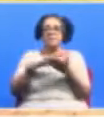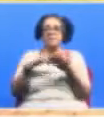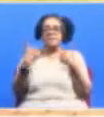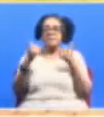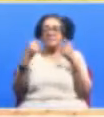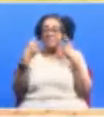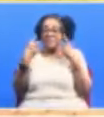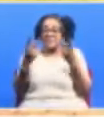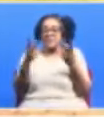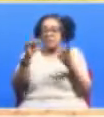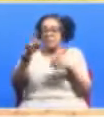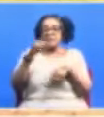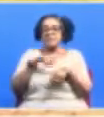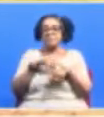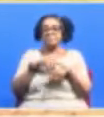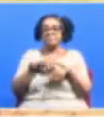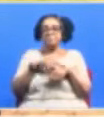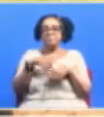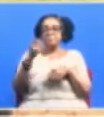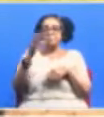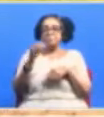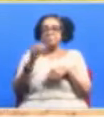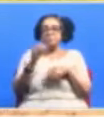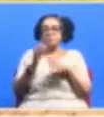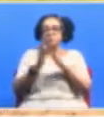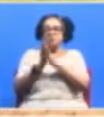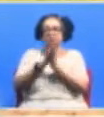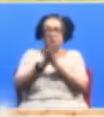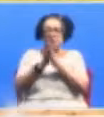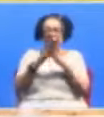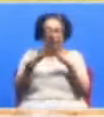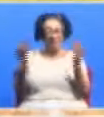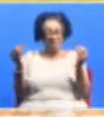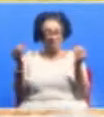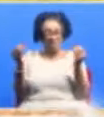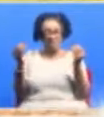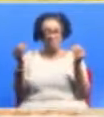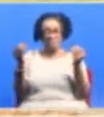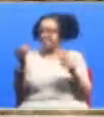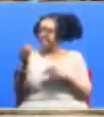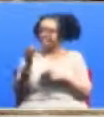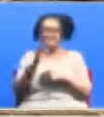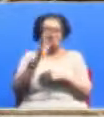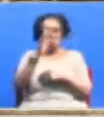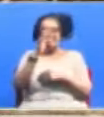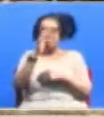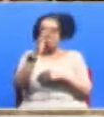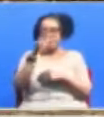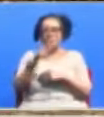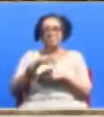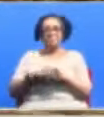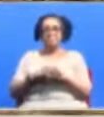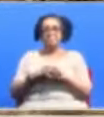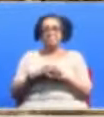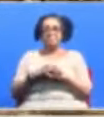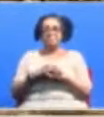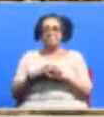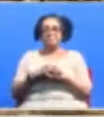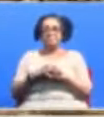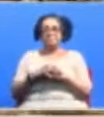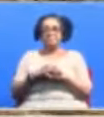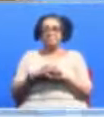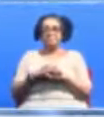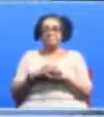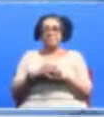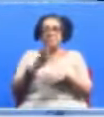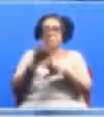time. So the story that he left this place was a lie. The team here emptied the bones of